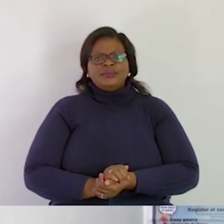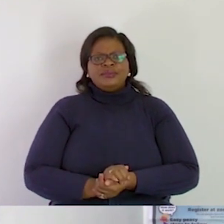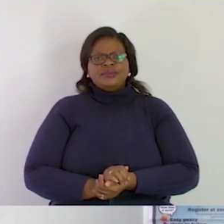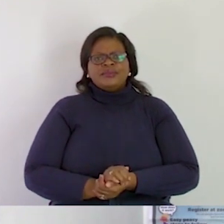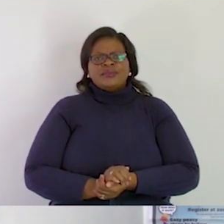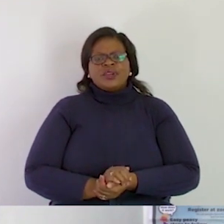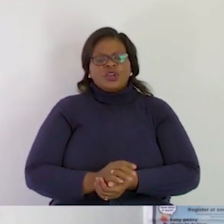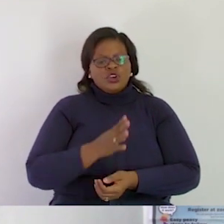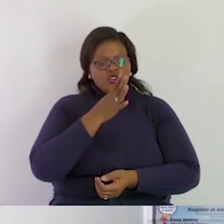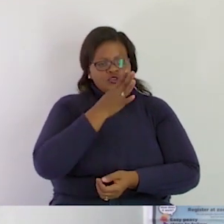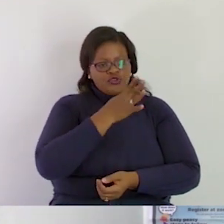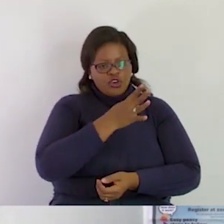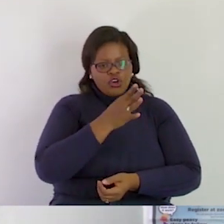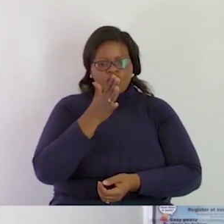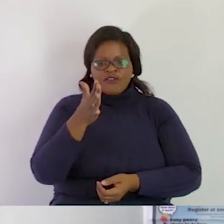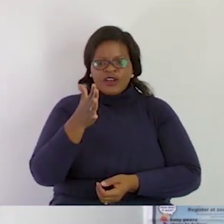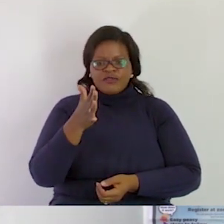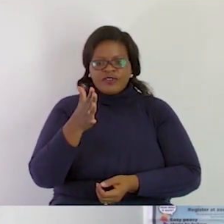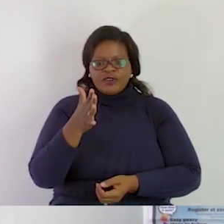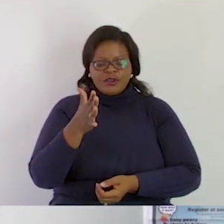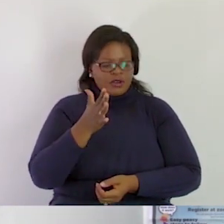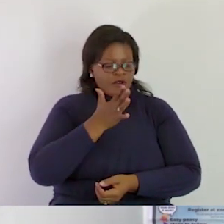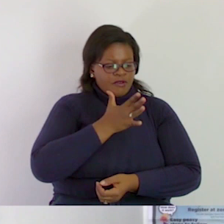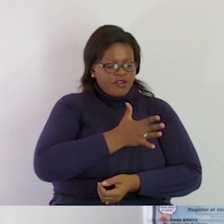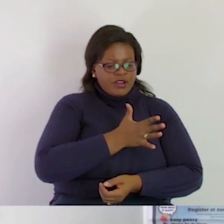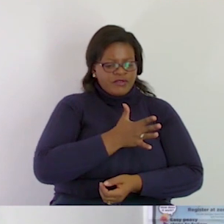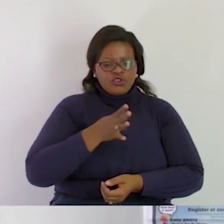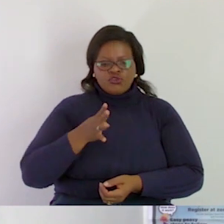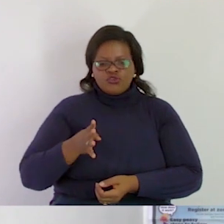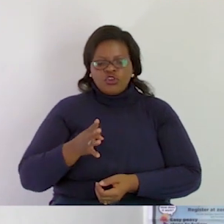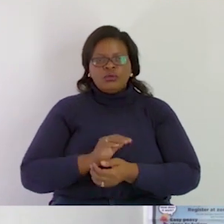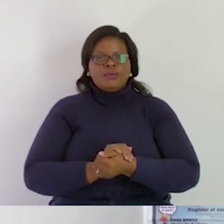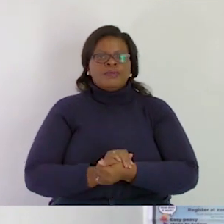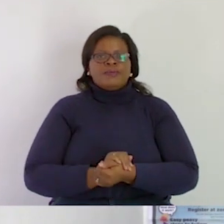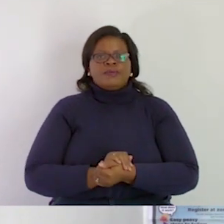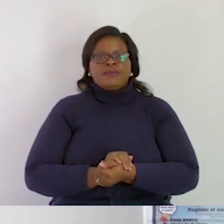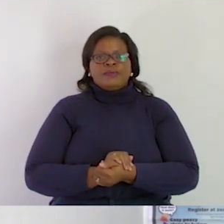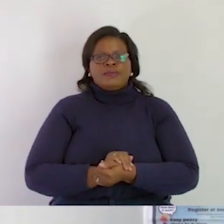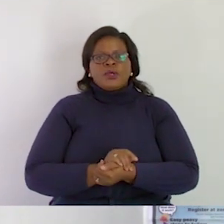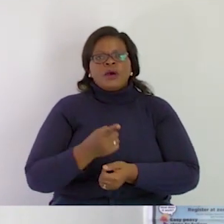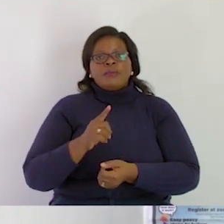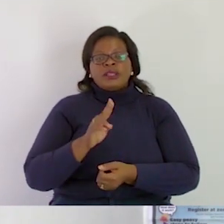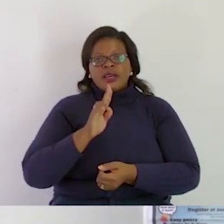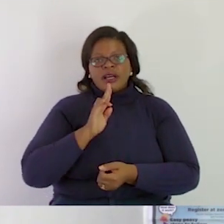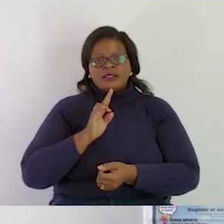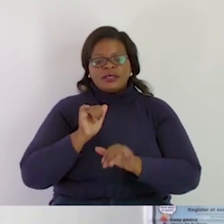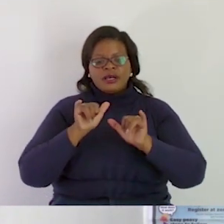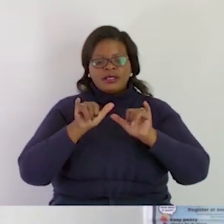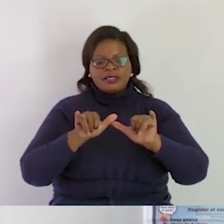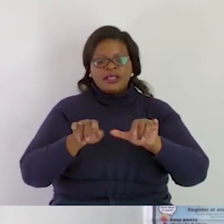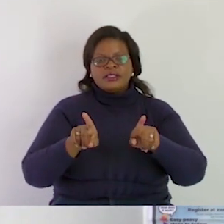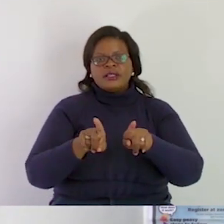4, 5. 5, 4. Addition is the same, but I still get the same